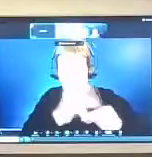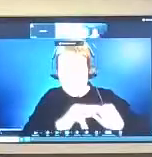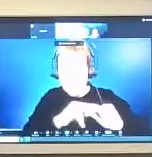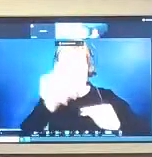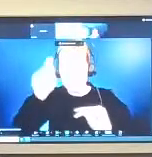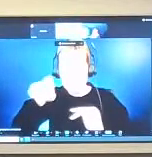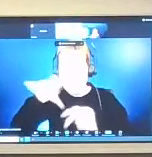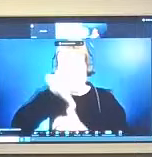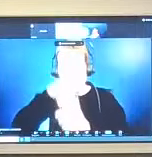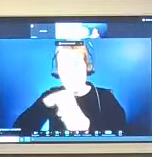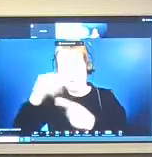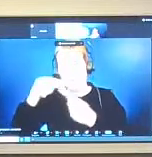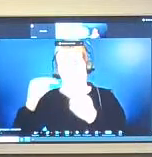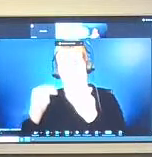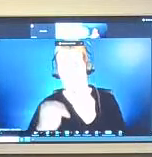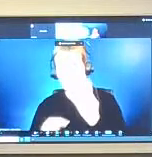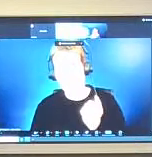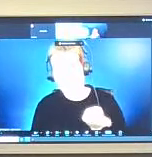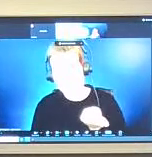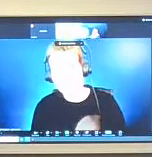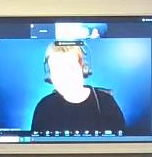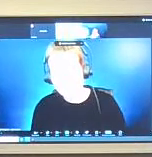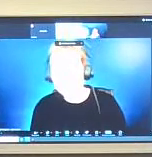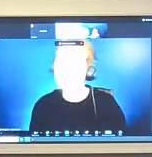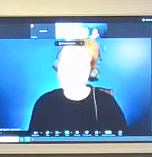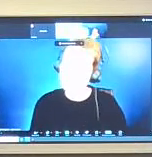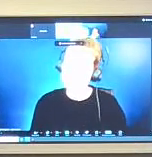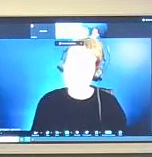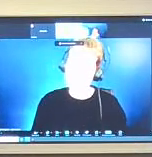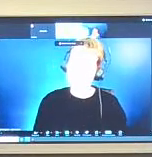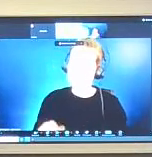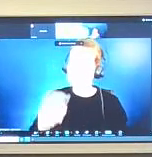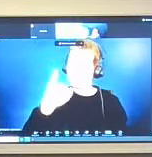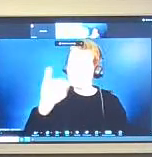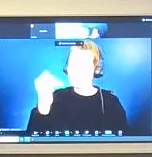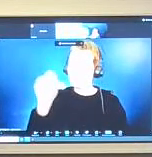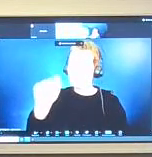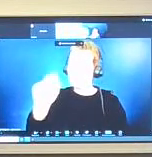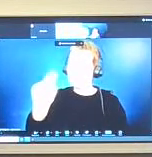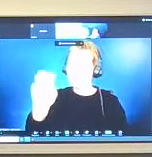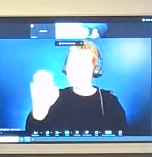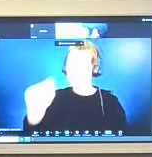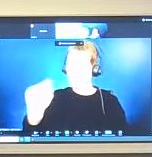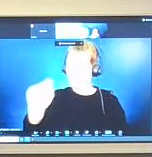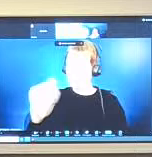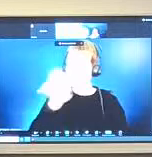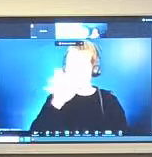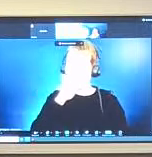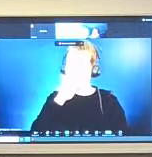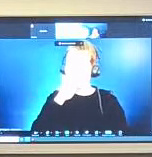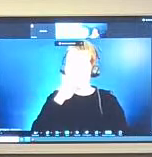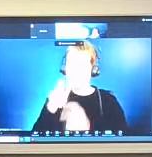Annette, in February, we have arranged for the second in charge of the building officials,